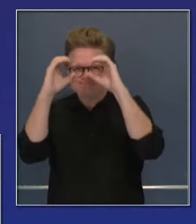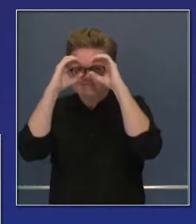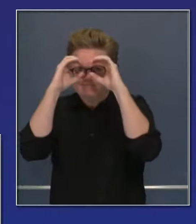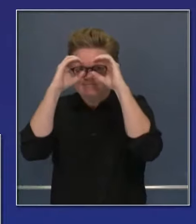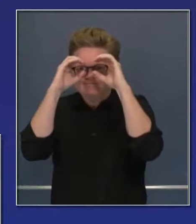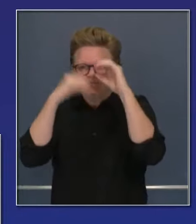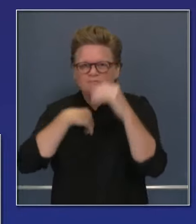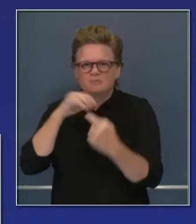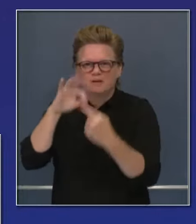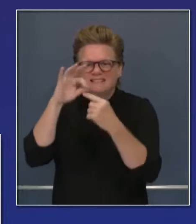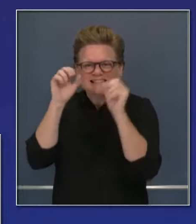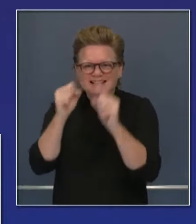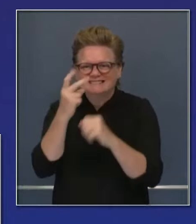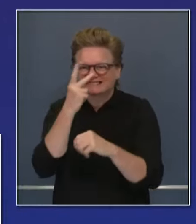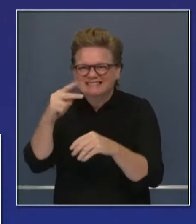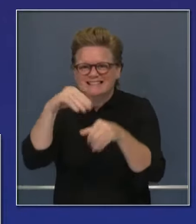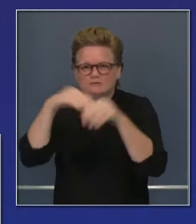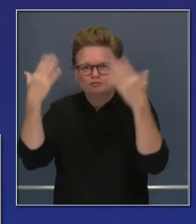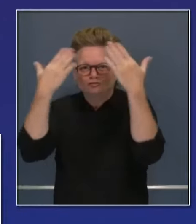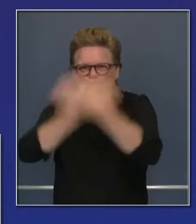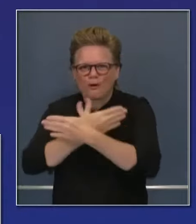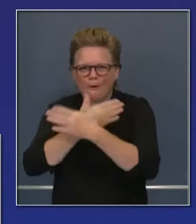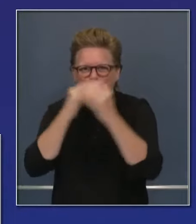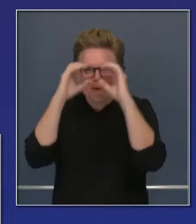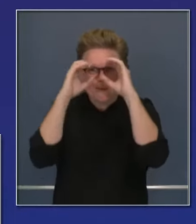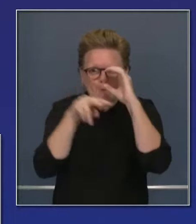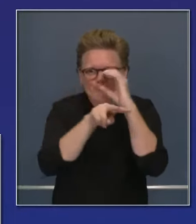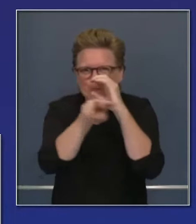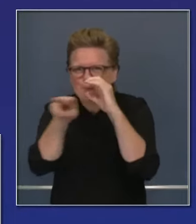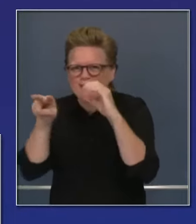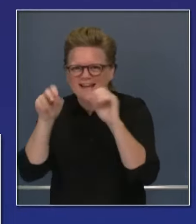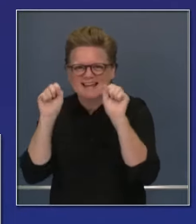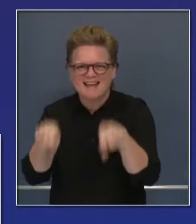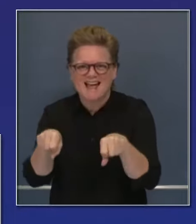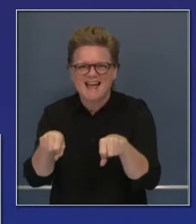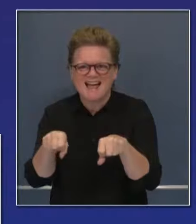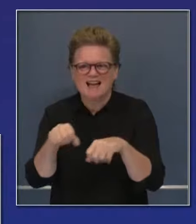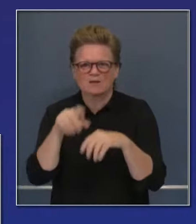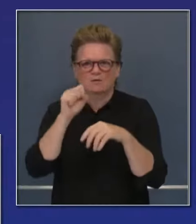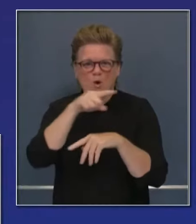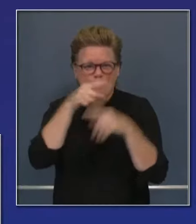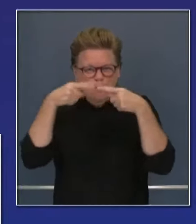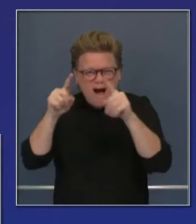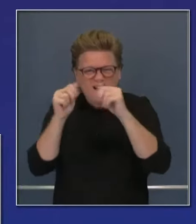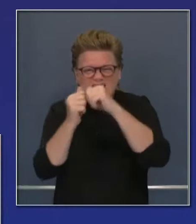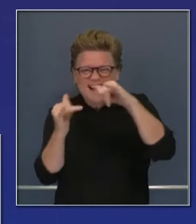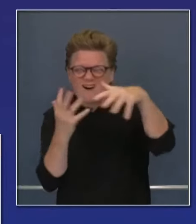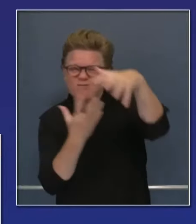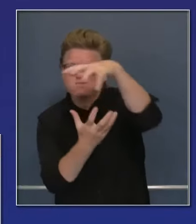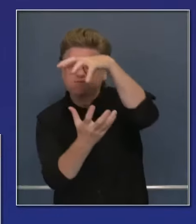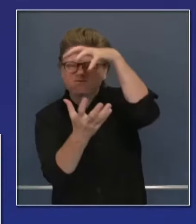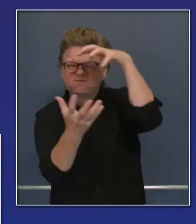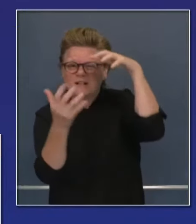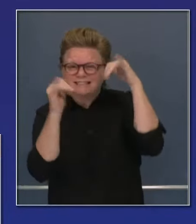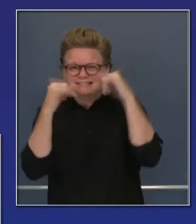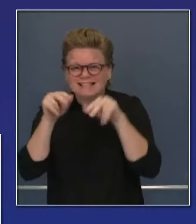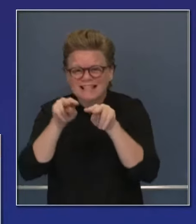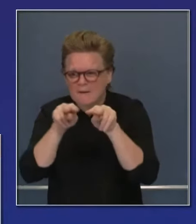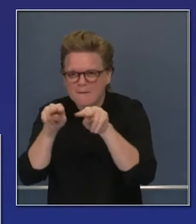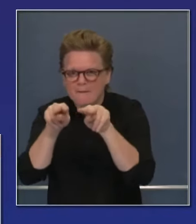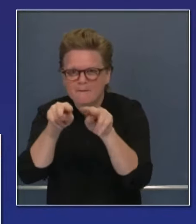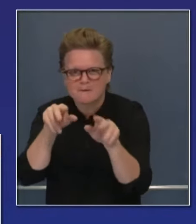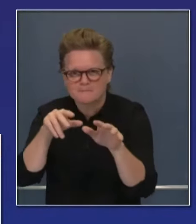the way at 7 p.m. at night in the midst of all of the density of smoke with a lack of visibility.